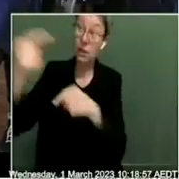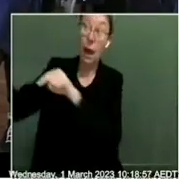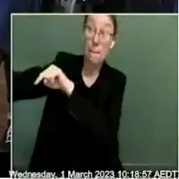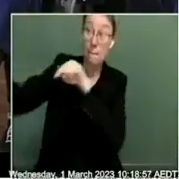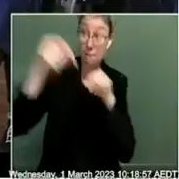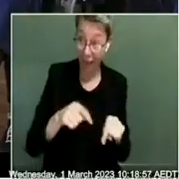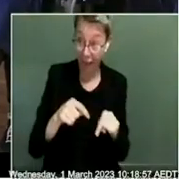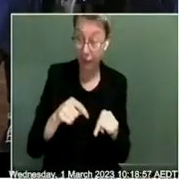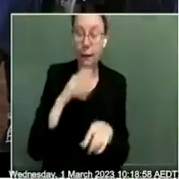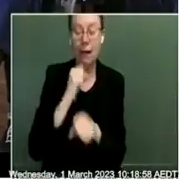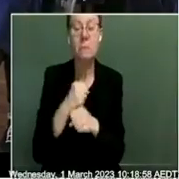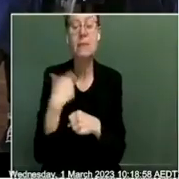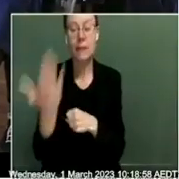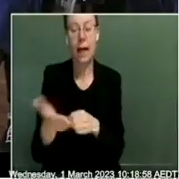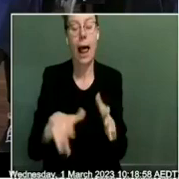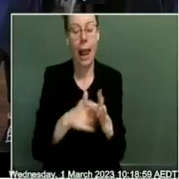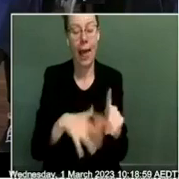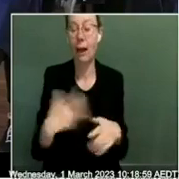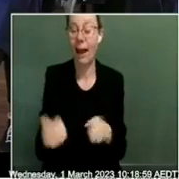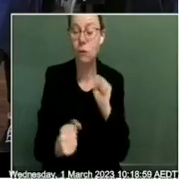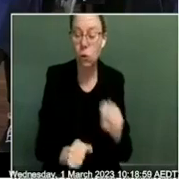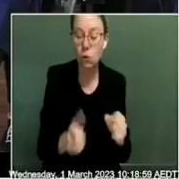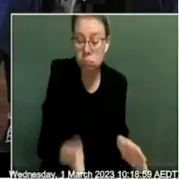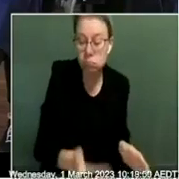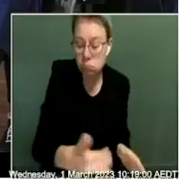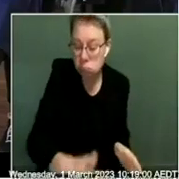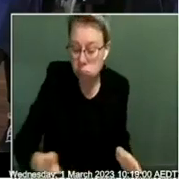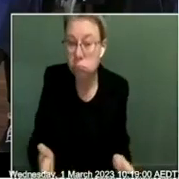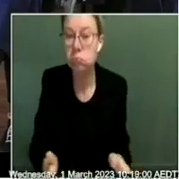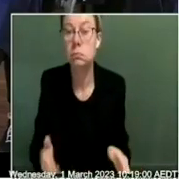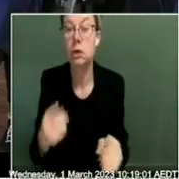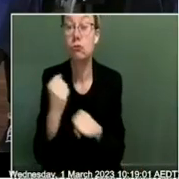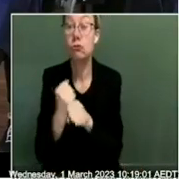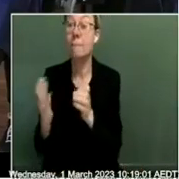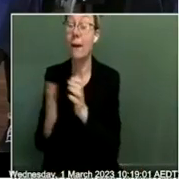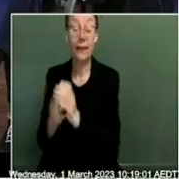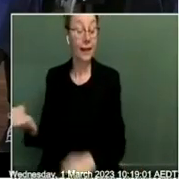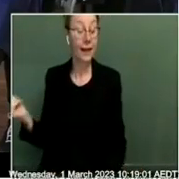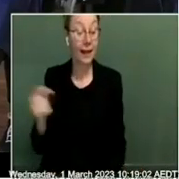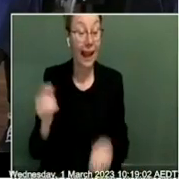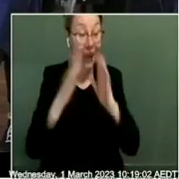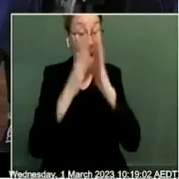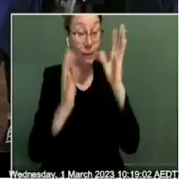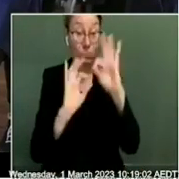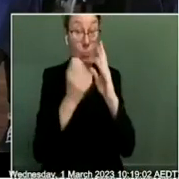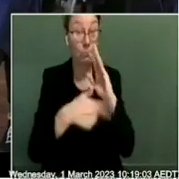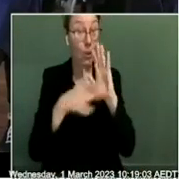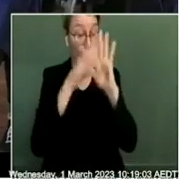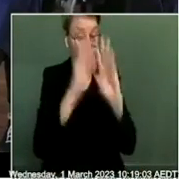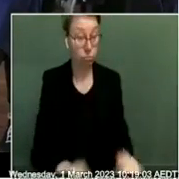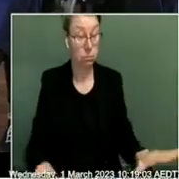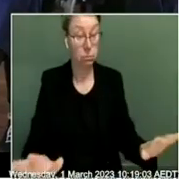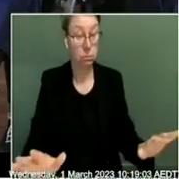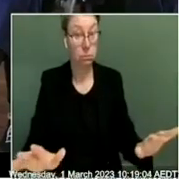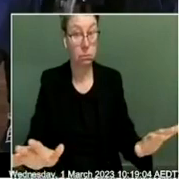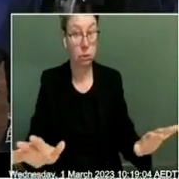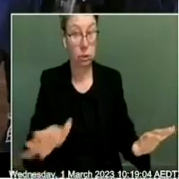she said her house was burnt down and she didn't know where her children were. Her eldest daughter, only Lydia, who Tina